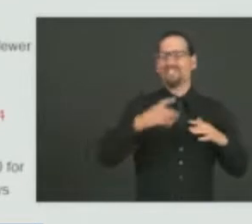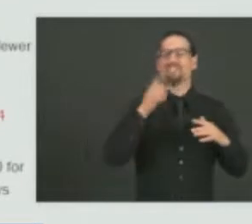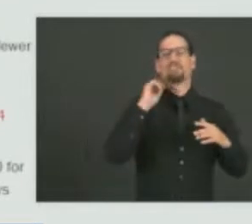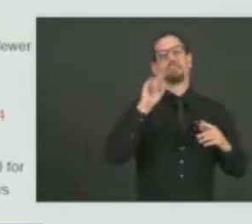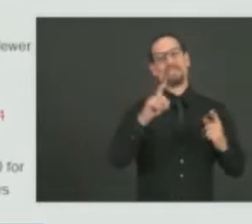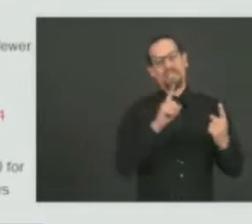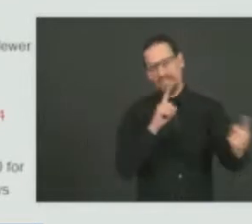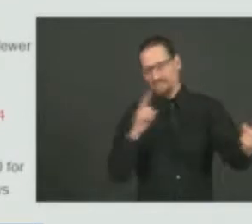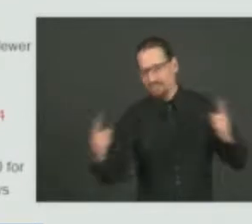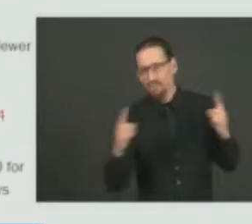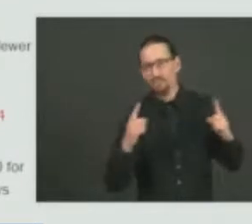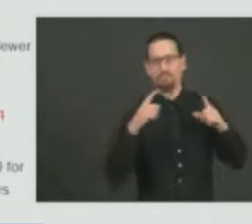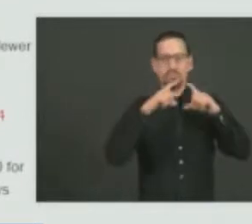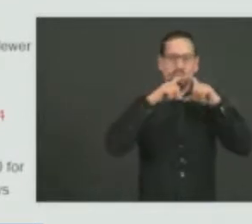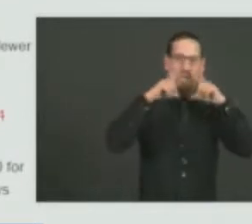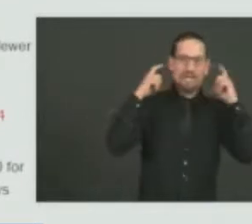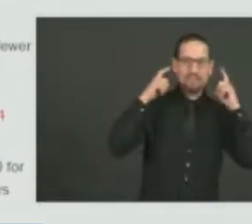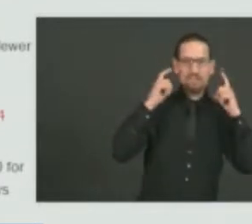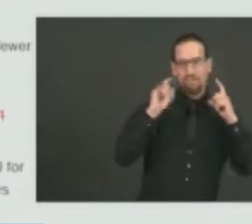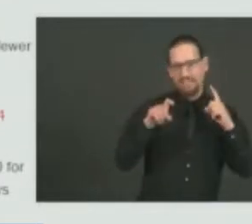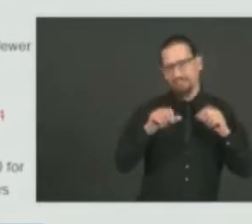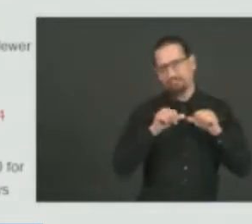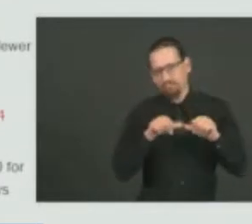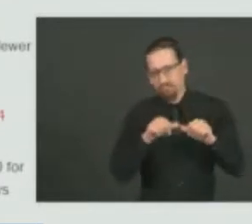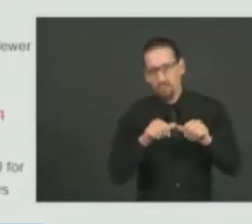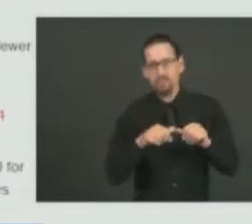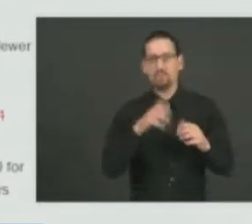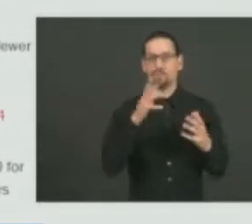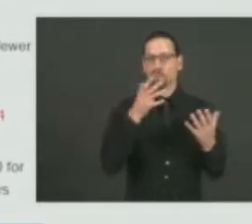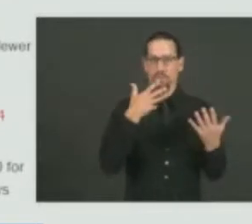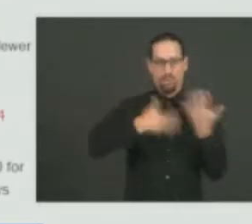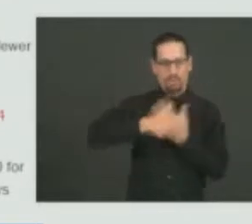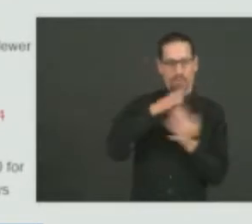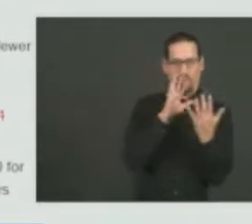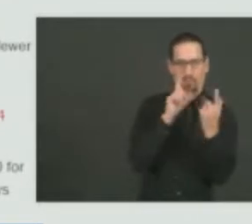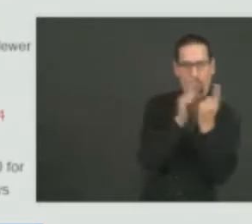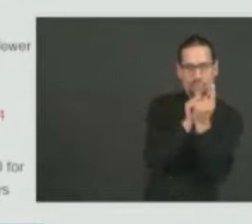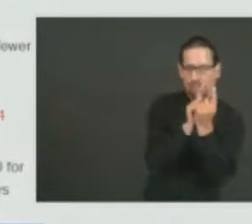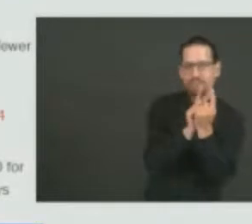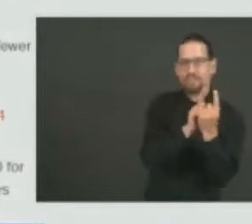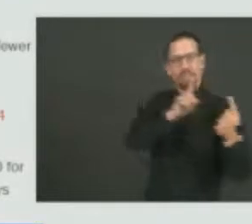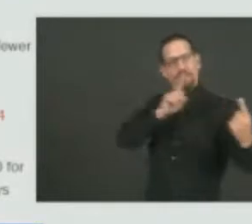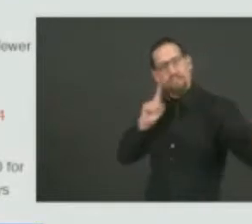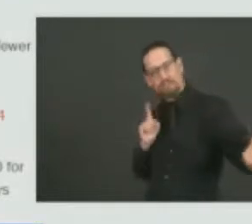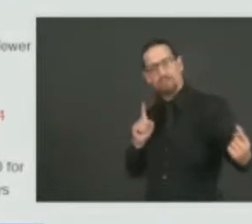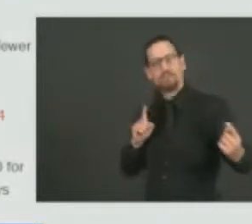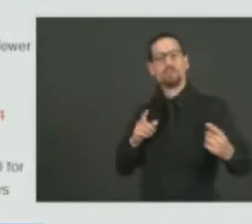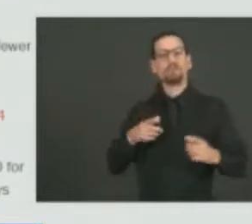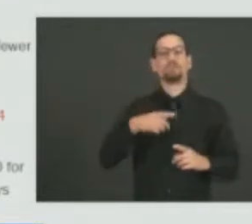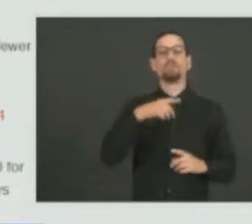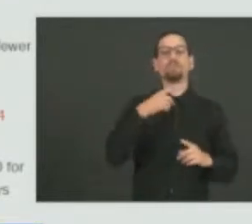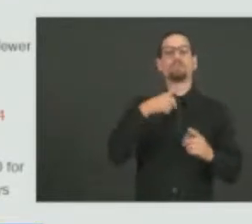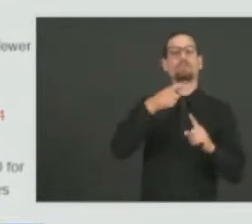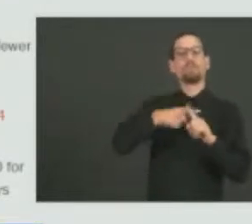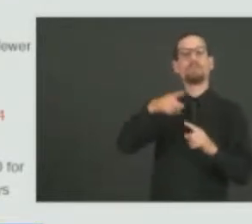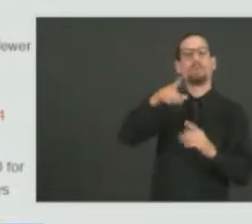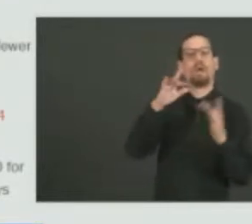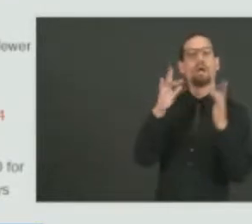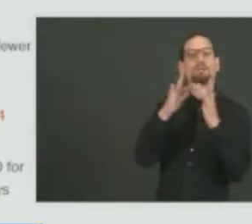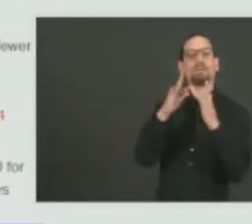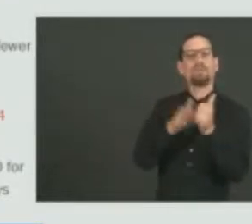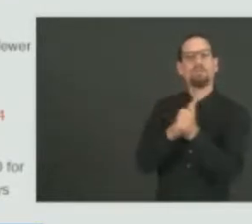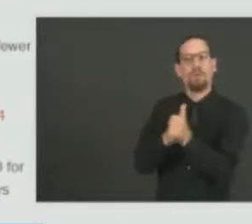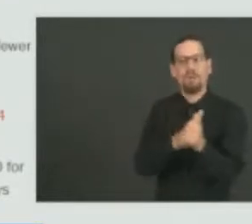contact. By the way, when the contact tracing team calls the folks who are at these social gatherings, they can't